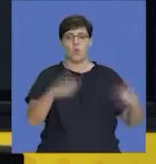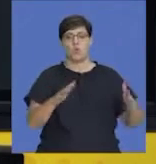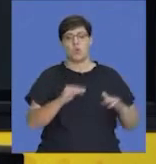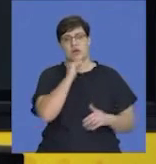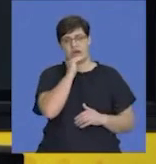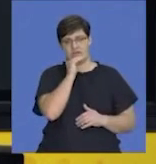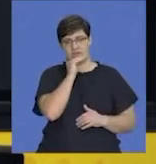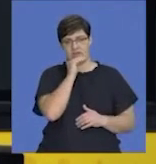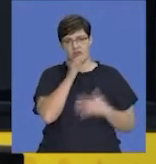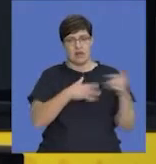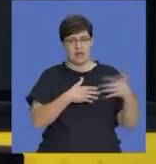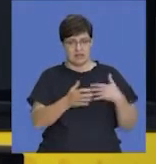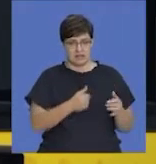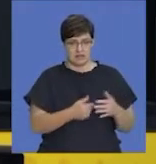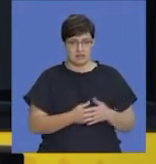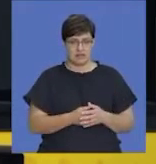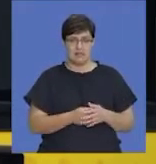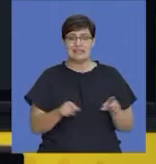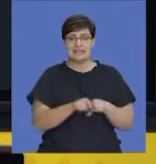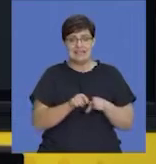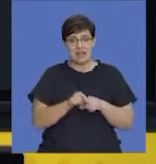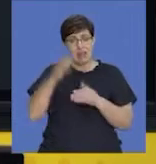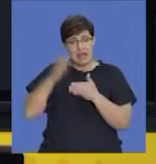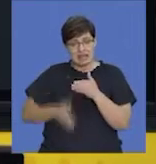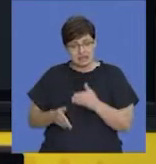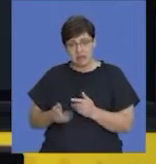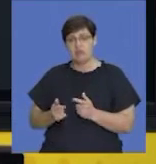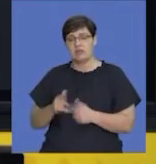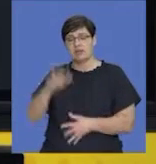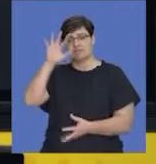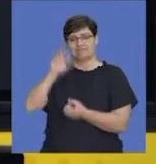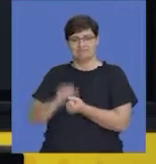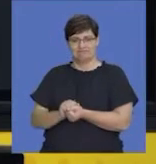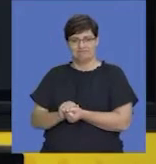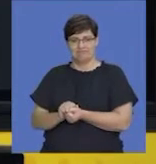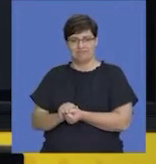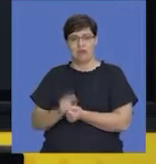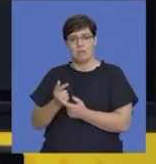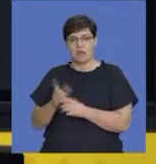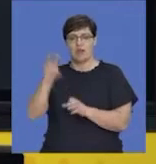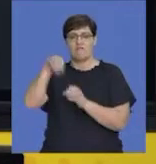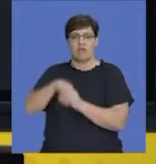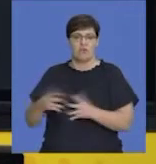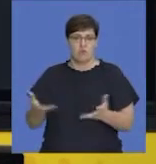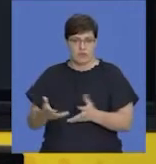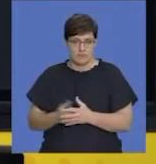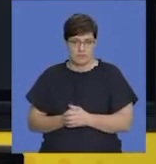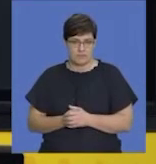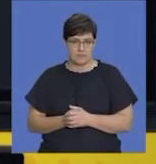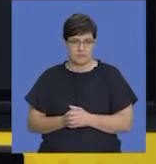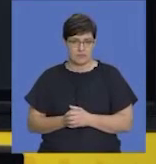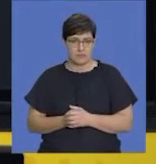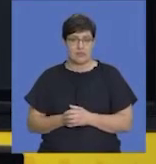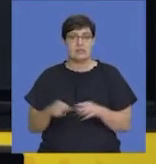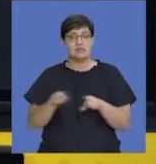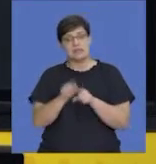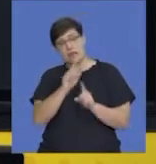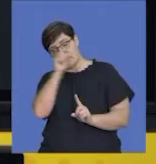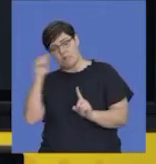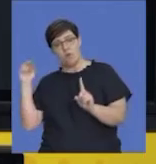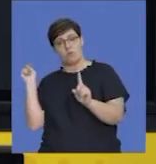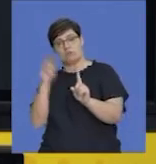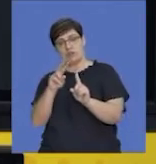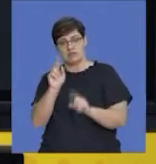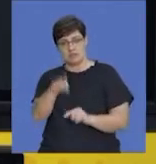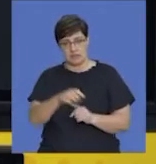with, and obviously at the end come to a conclusion as to where you fall. But it's also, you have to be very objective when you write an essay of